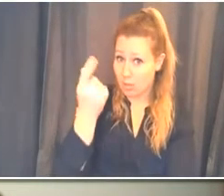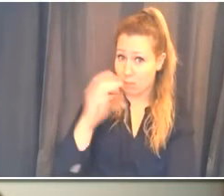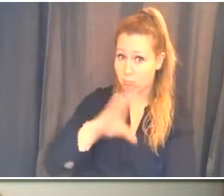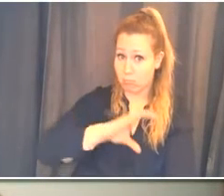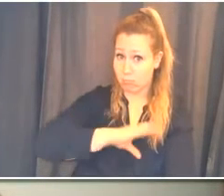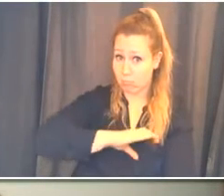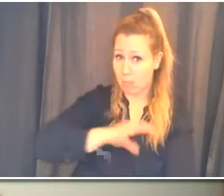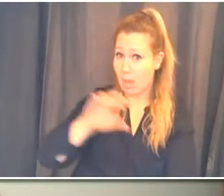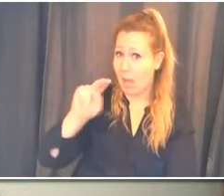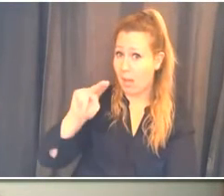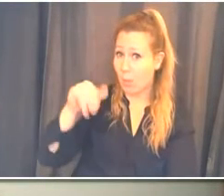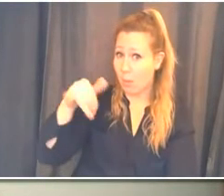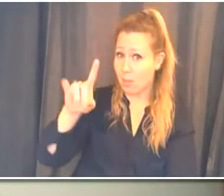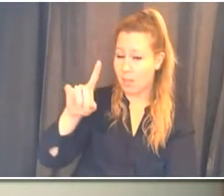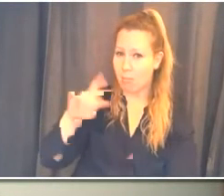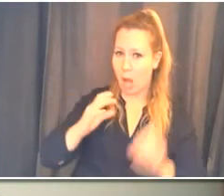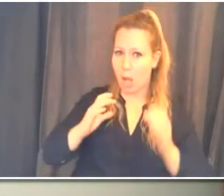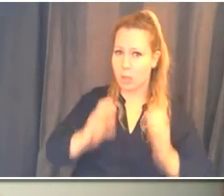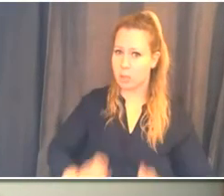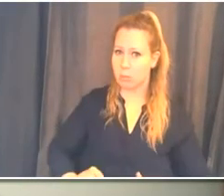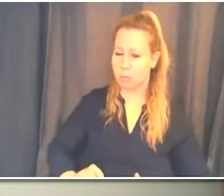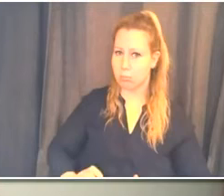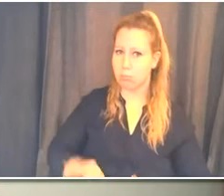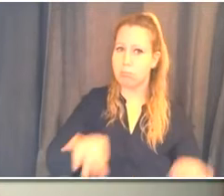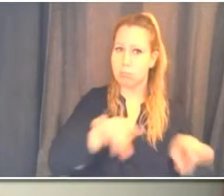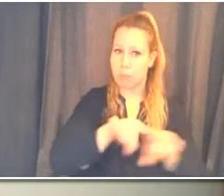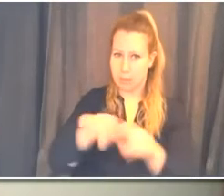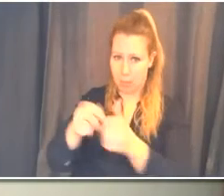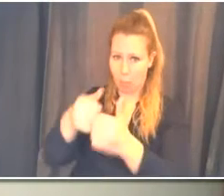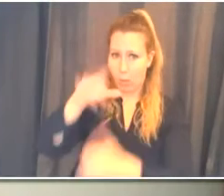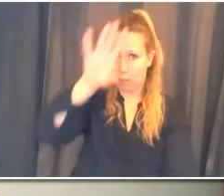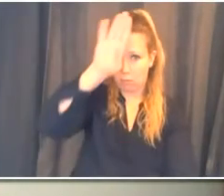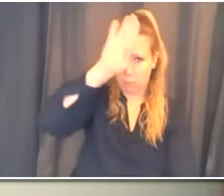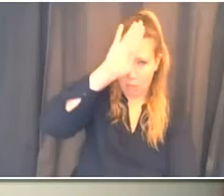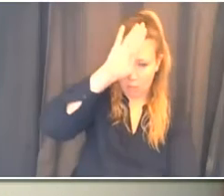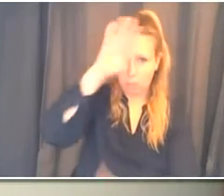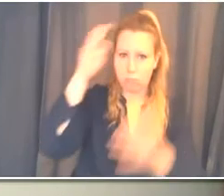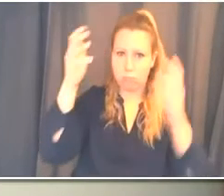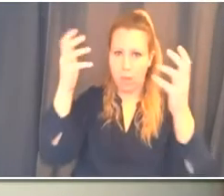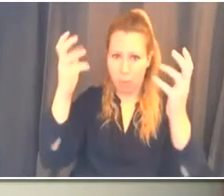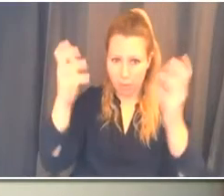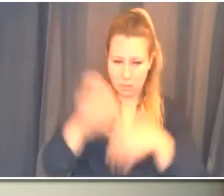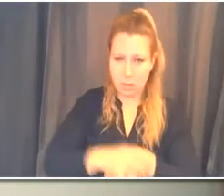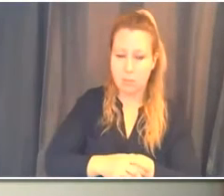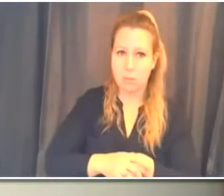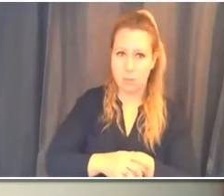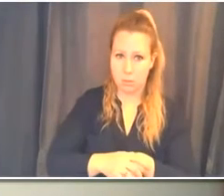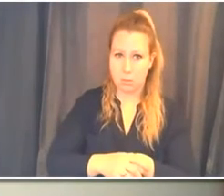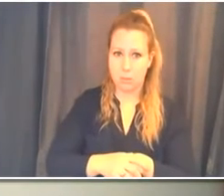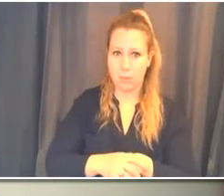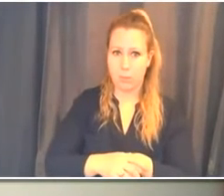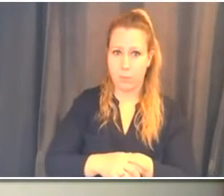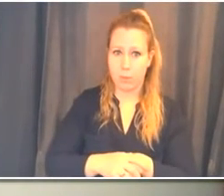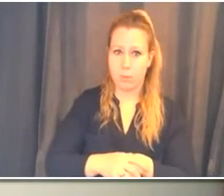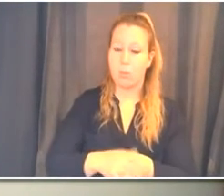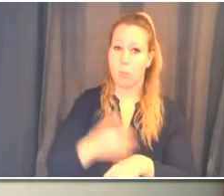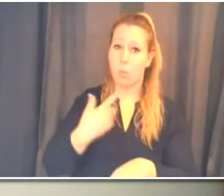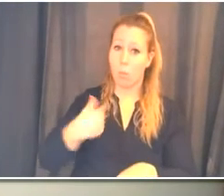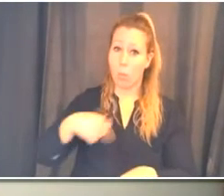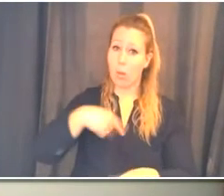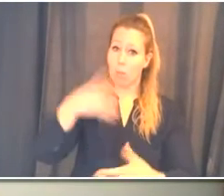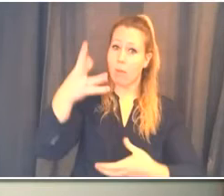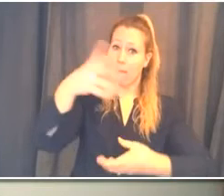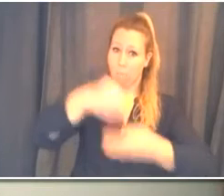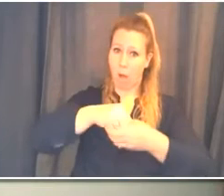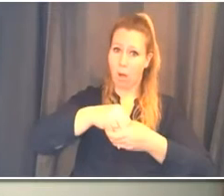pcts and so on so we have a role in it and you know they're standing up the technology we're back we're doing the back